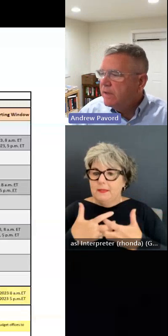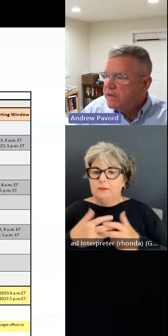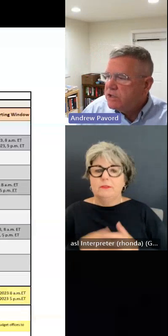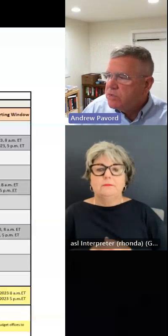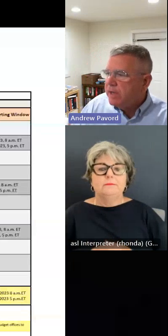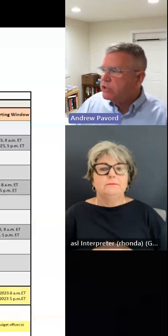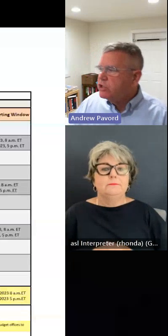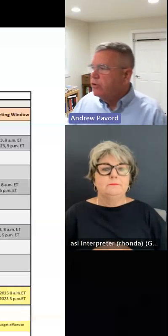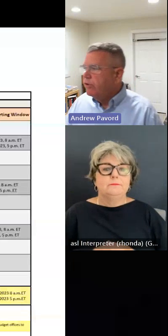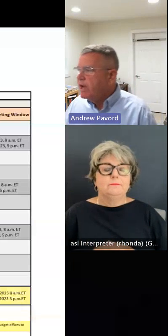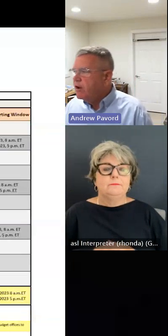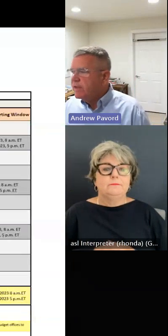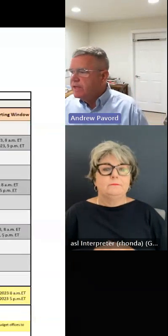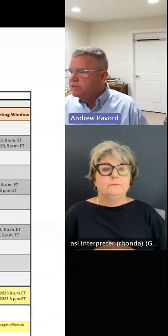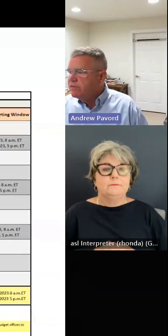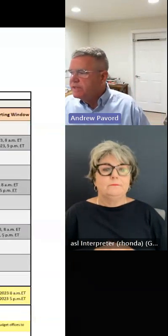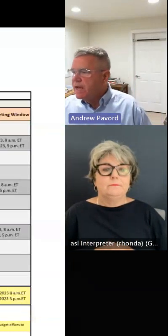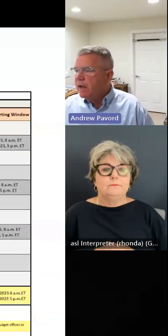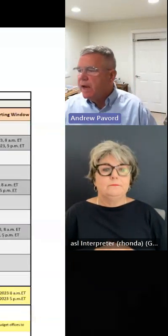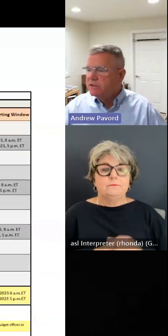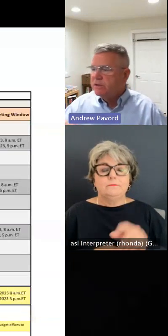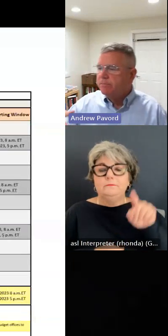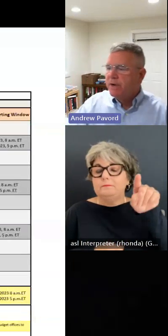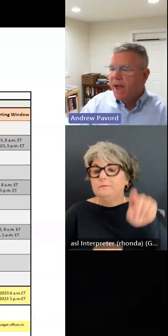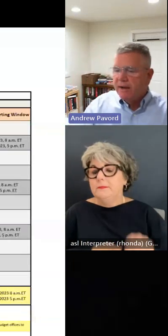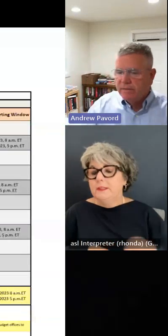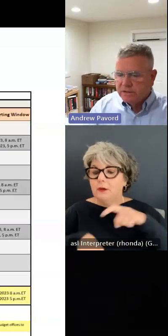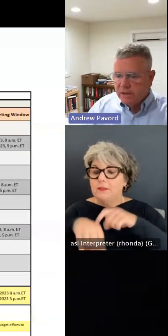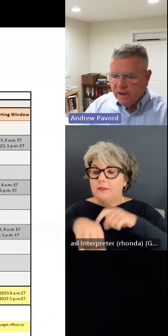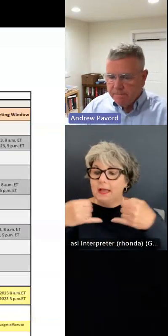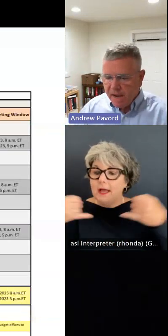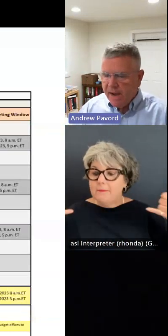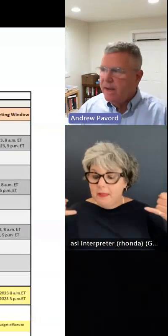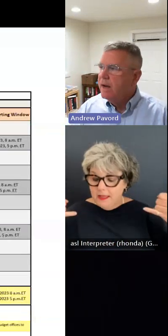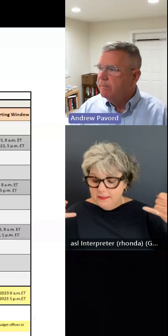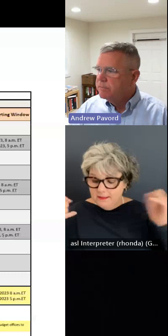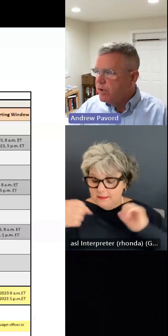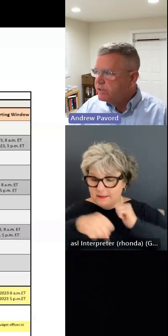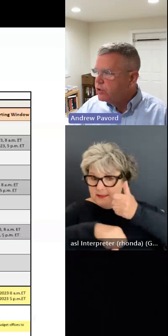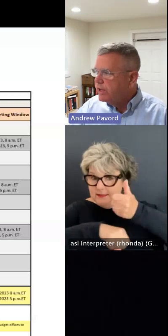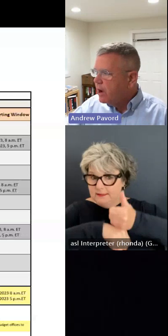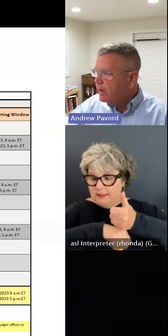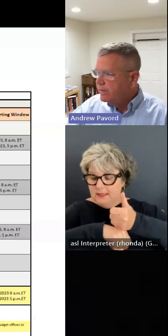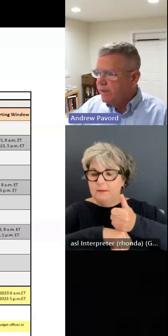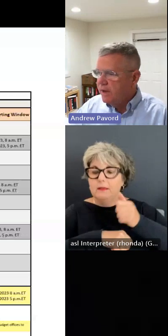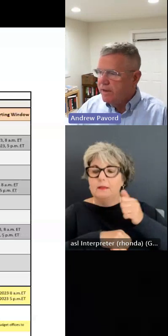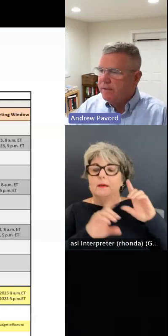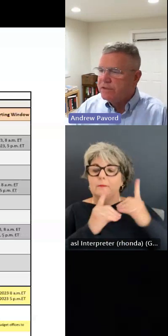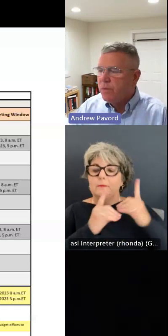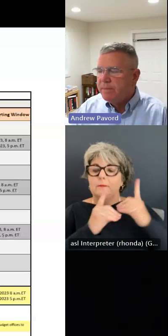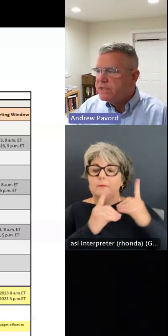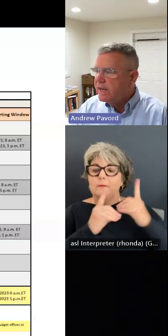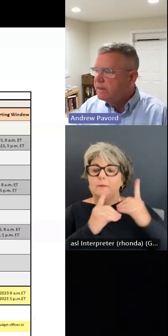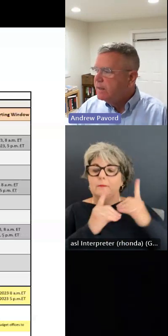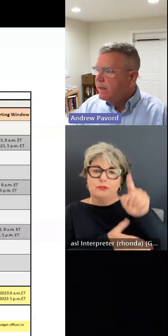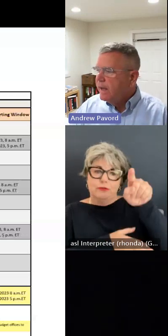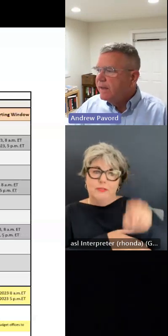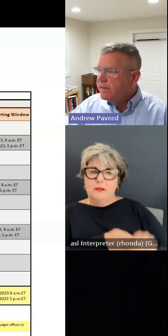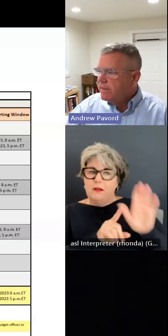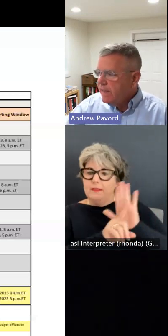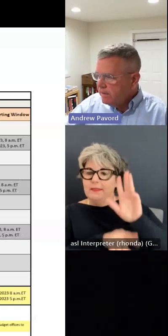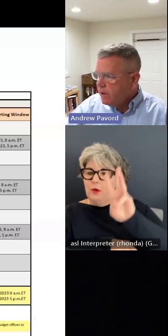So I just wanted to show you here that these are the deadlines. They're put out in this by Treasury on this